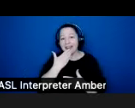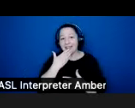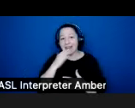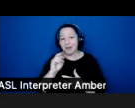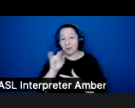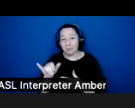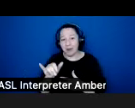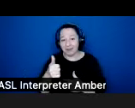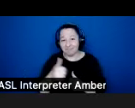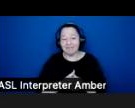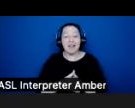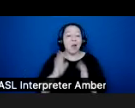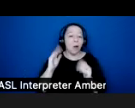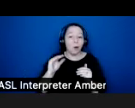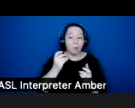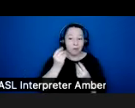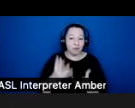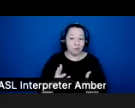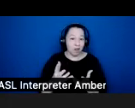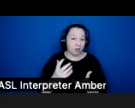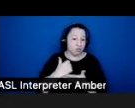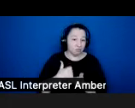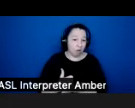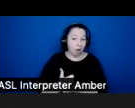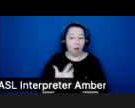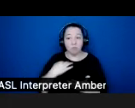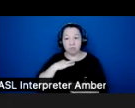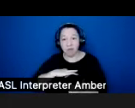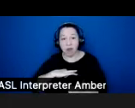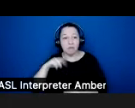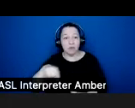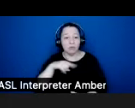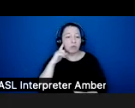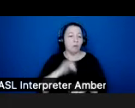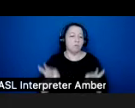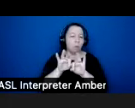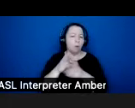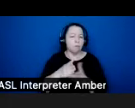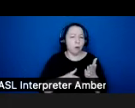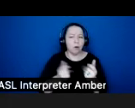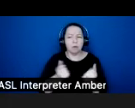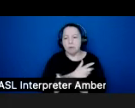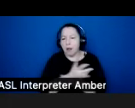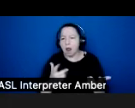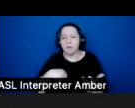was valuable to you. I think it's a really important part of everything we